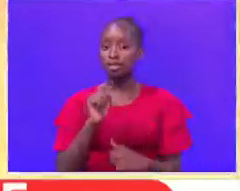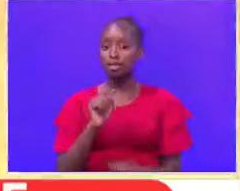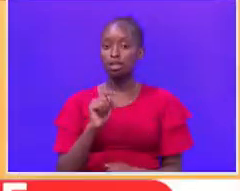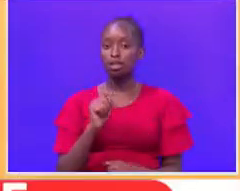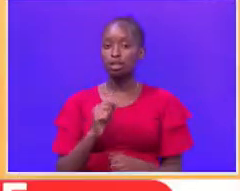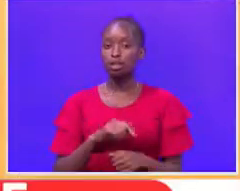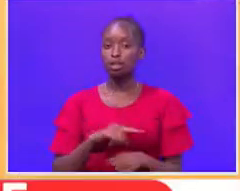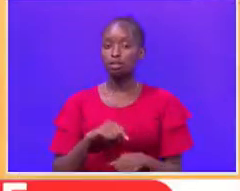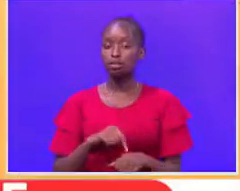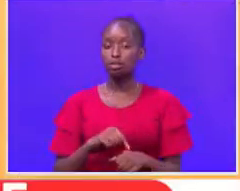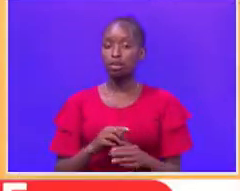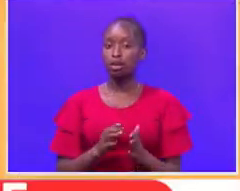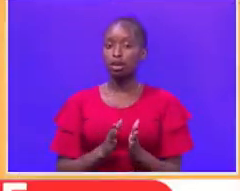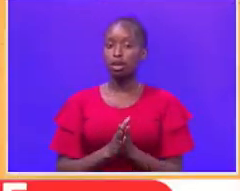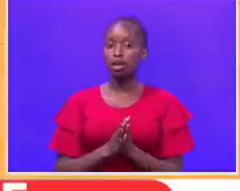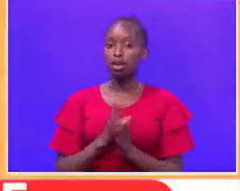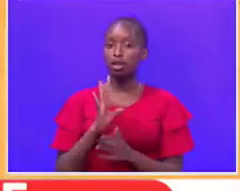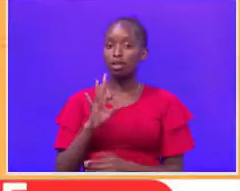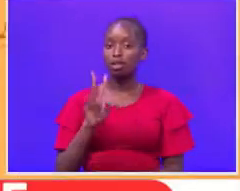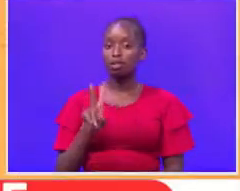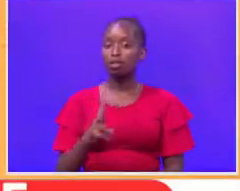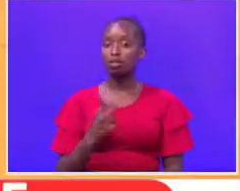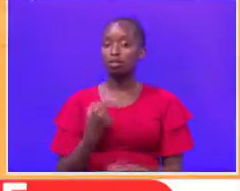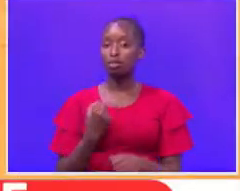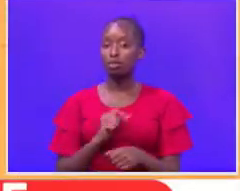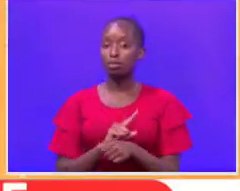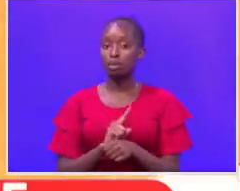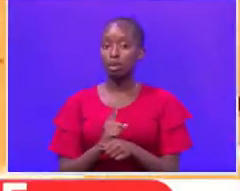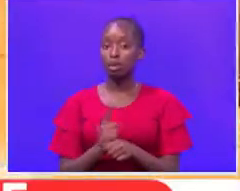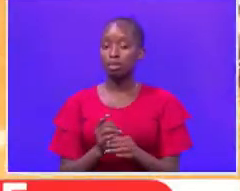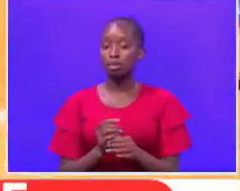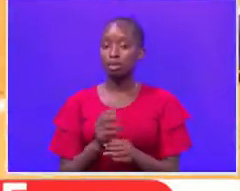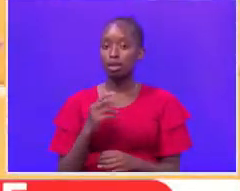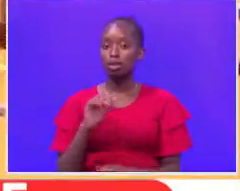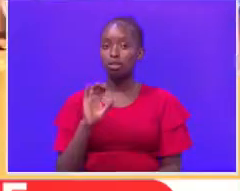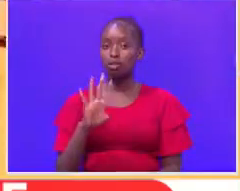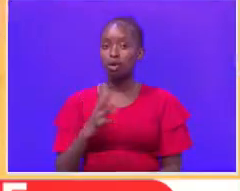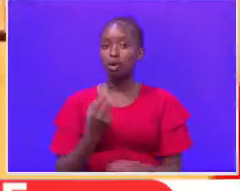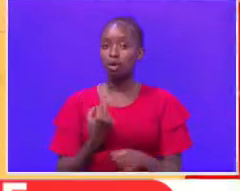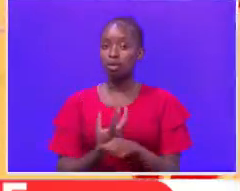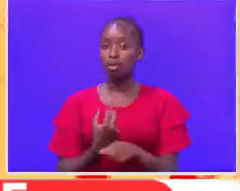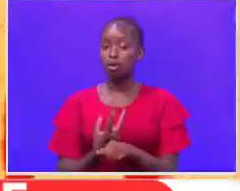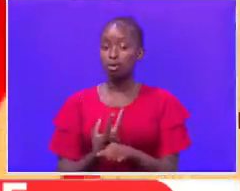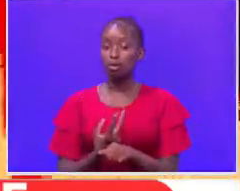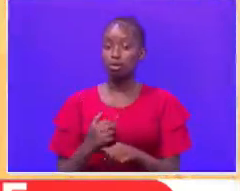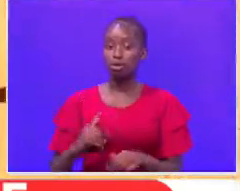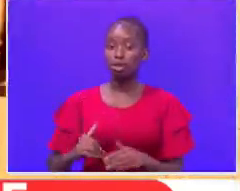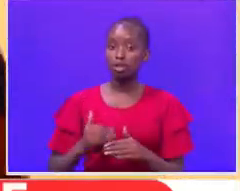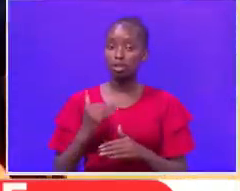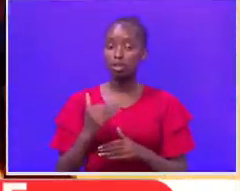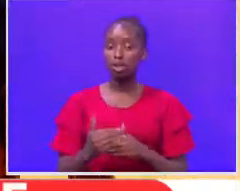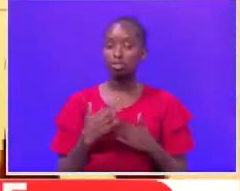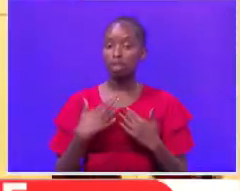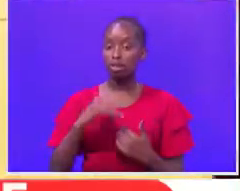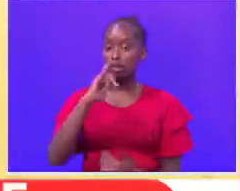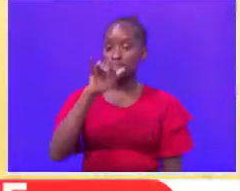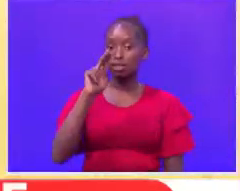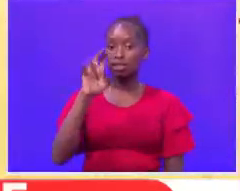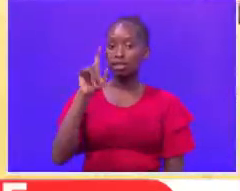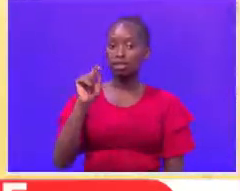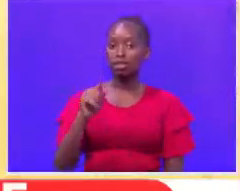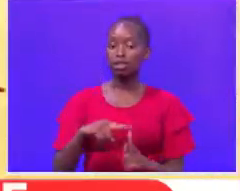Nibutes 0.430 seconds to win the ladies' category, followed by Janet Nyiva, Wilfred